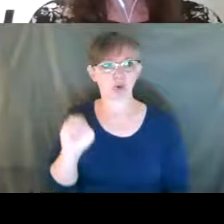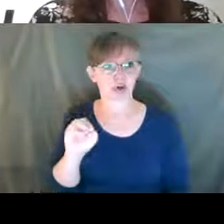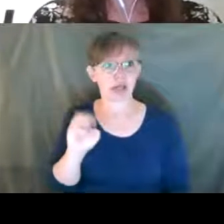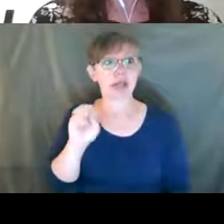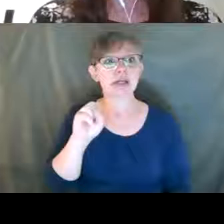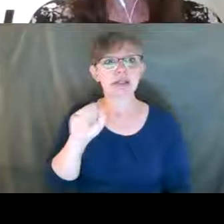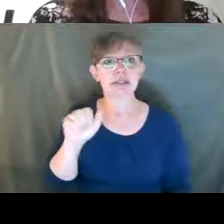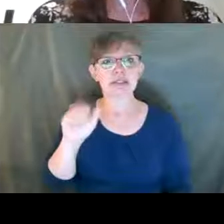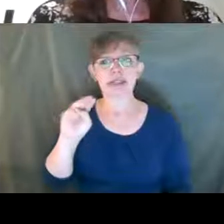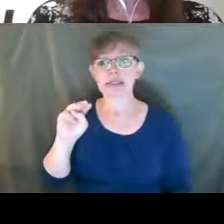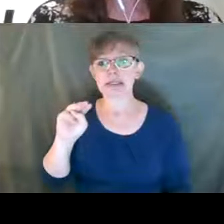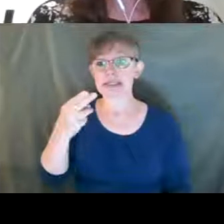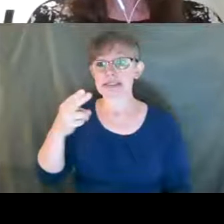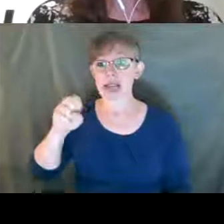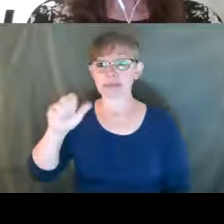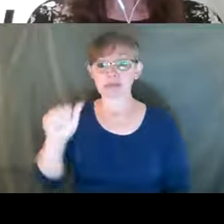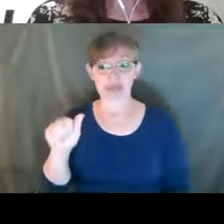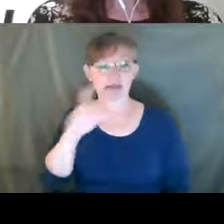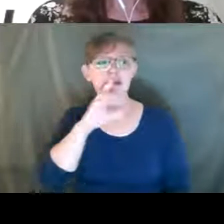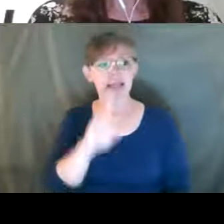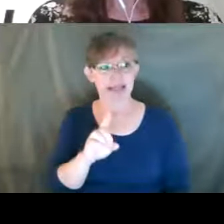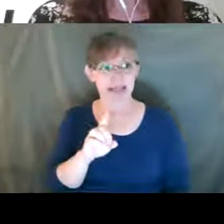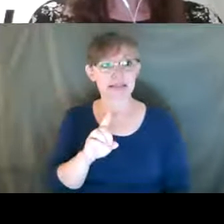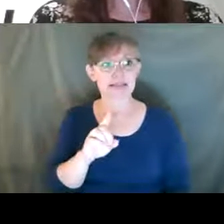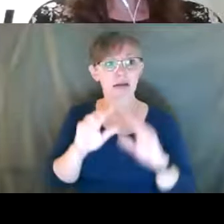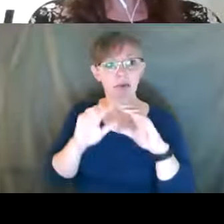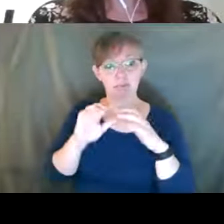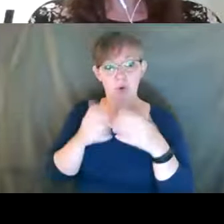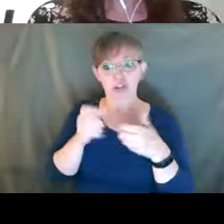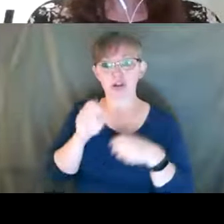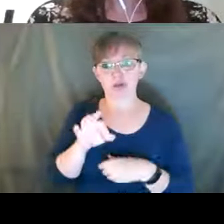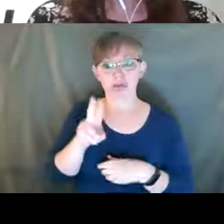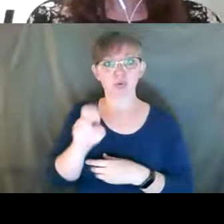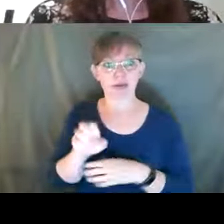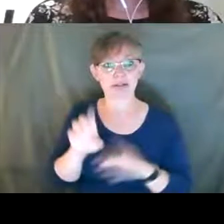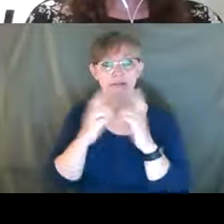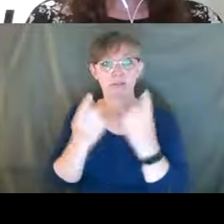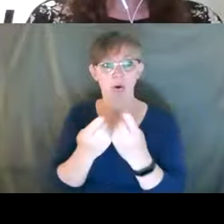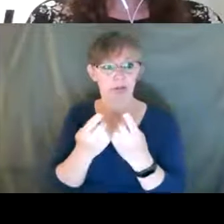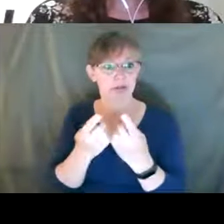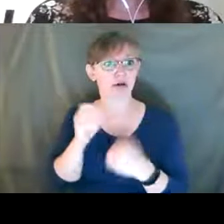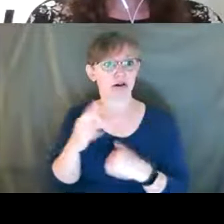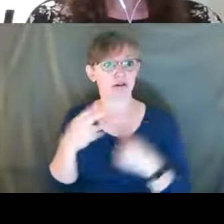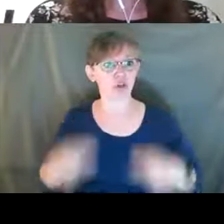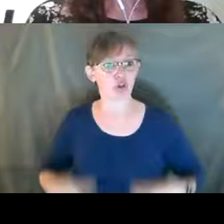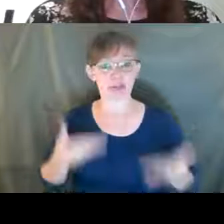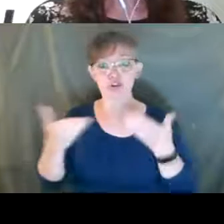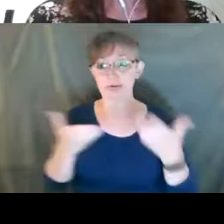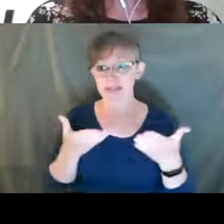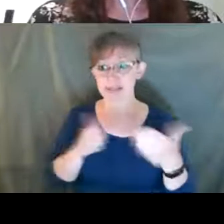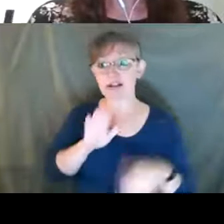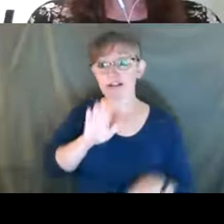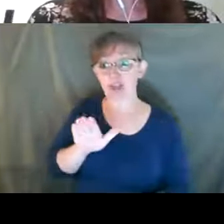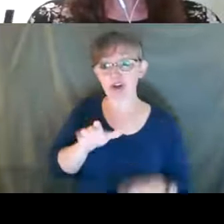Services Administration, is a branch of the US Department of Health and Human Services, and they define it as